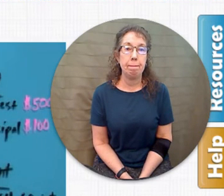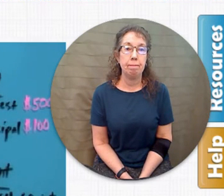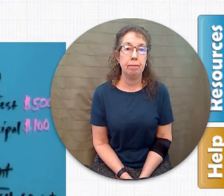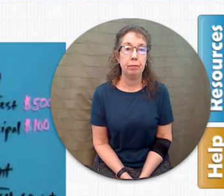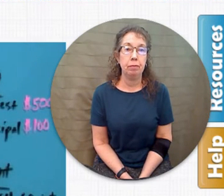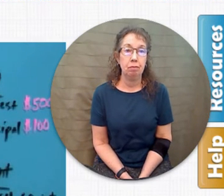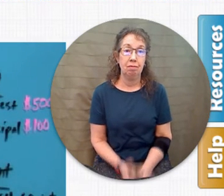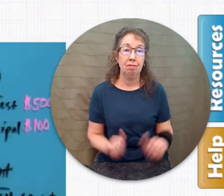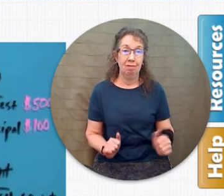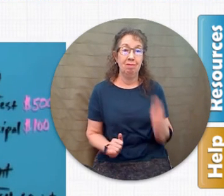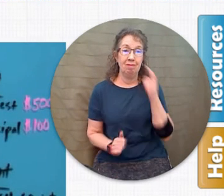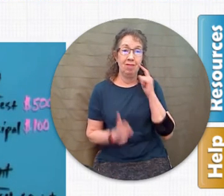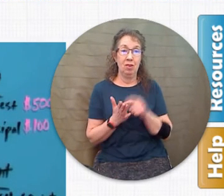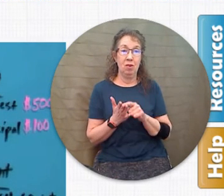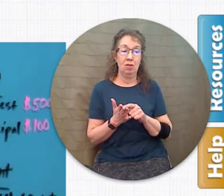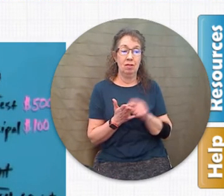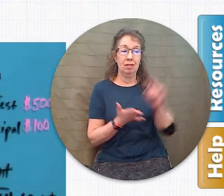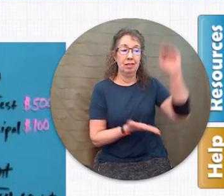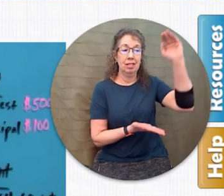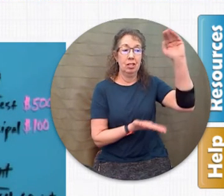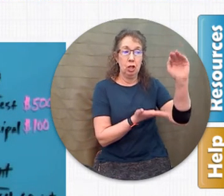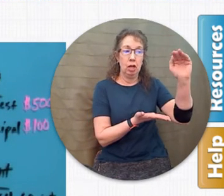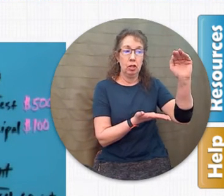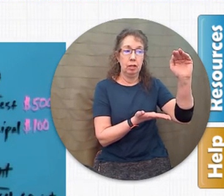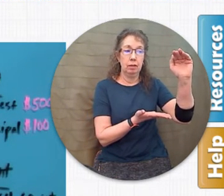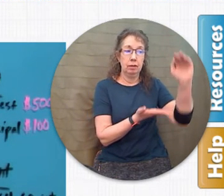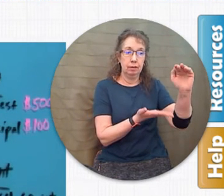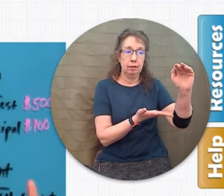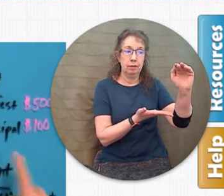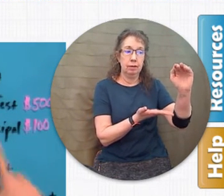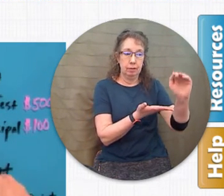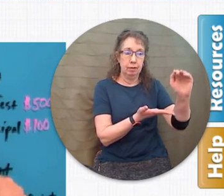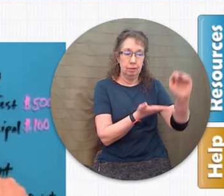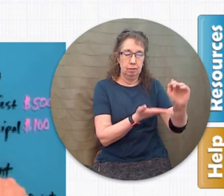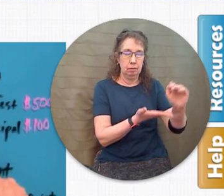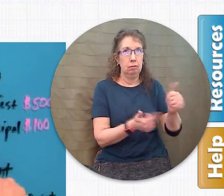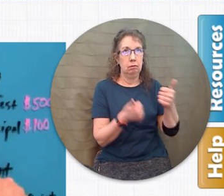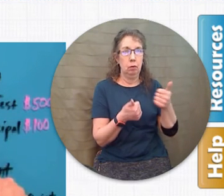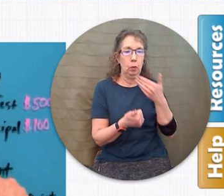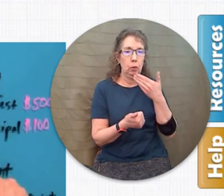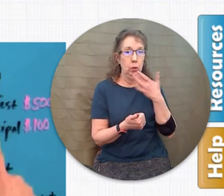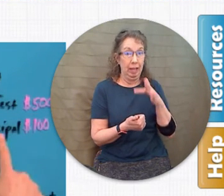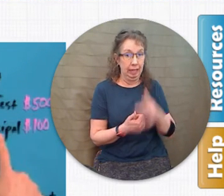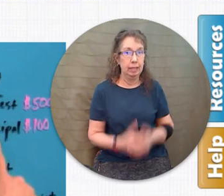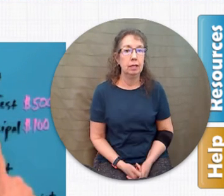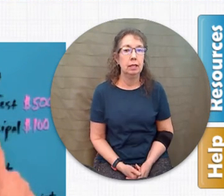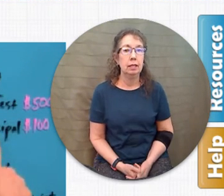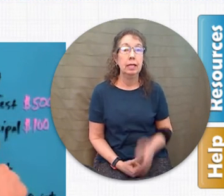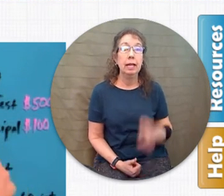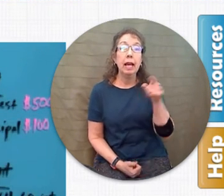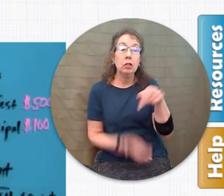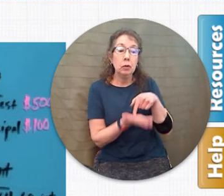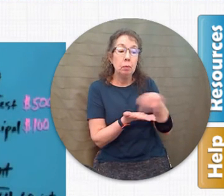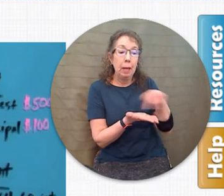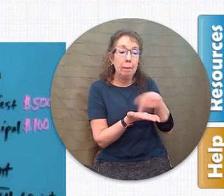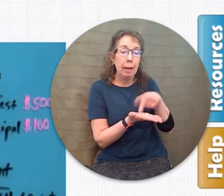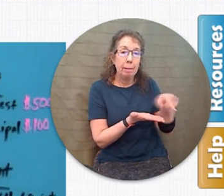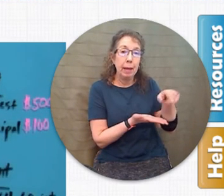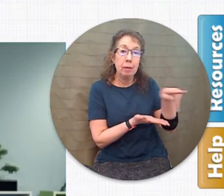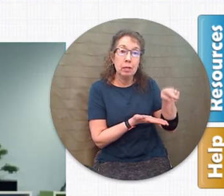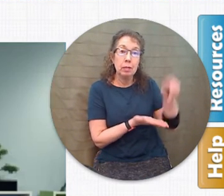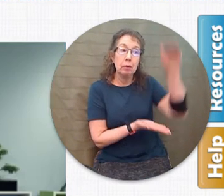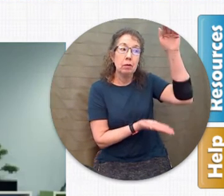So you can see how it's changing, thankfully. As you pay down your principal and